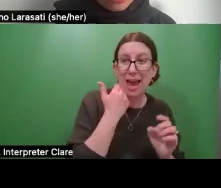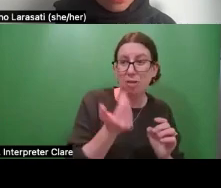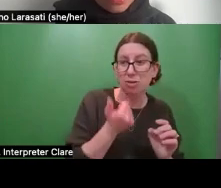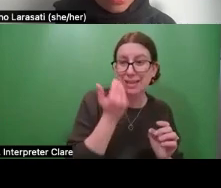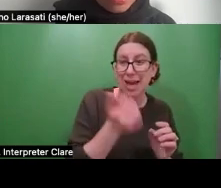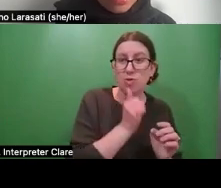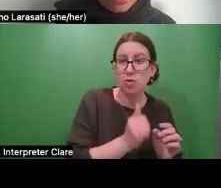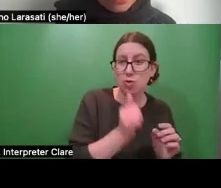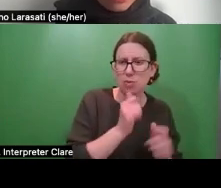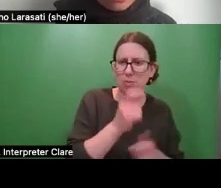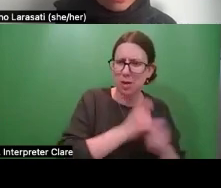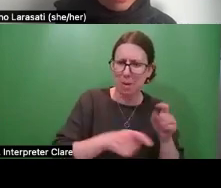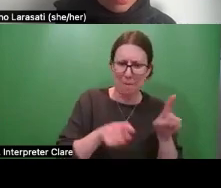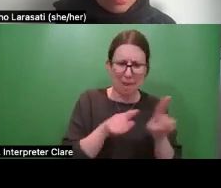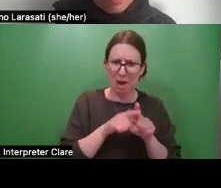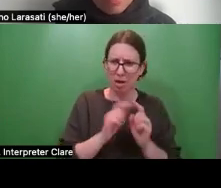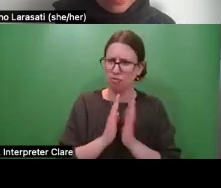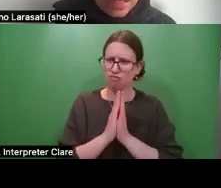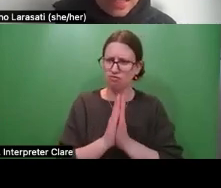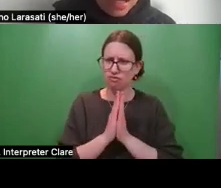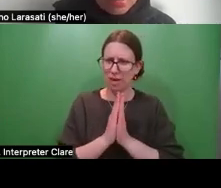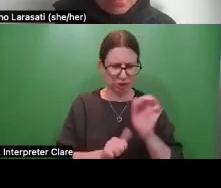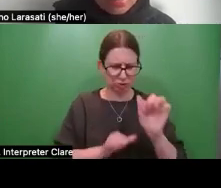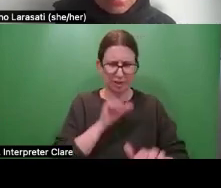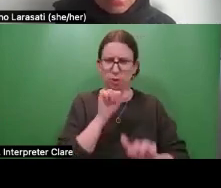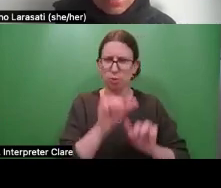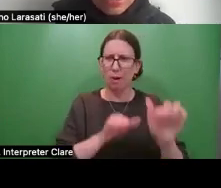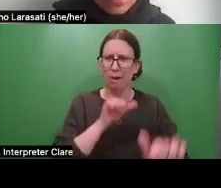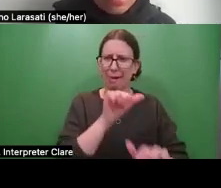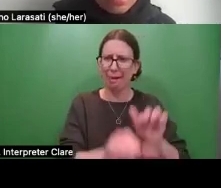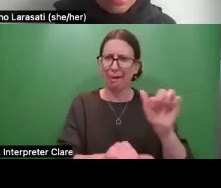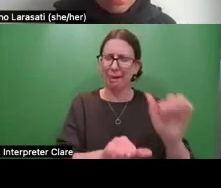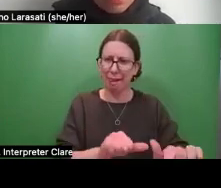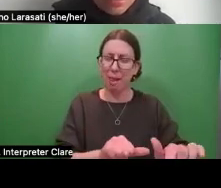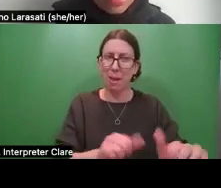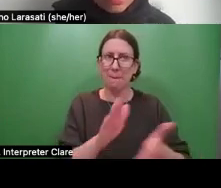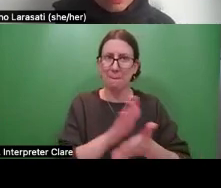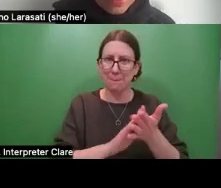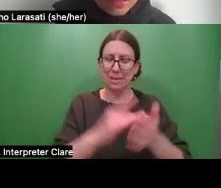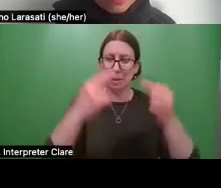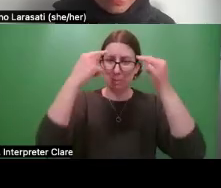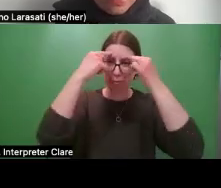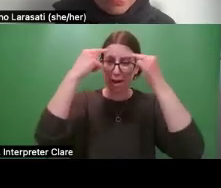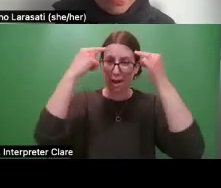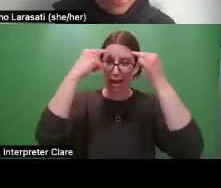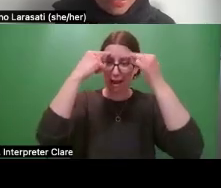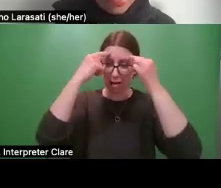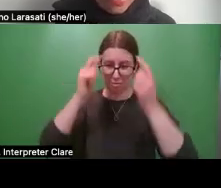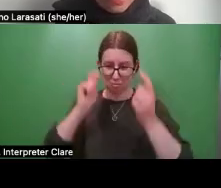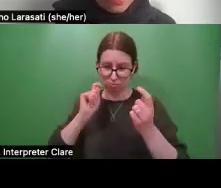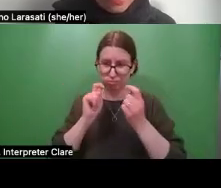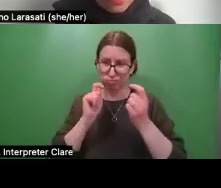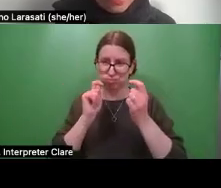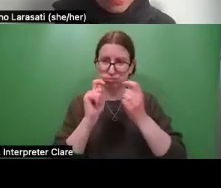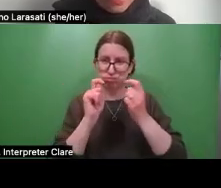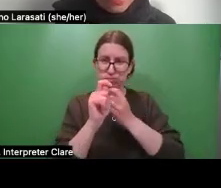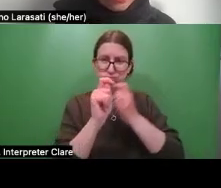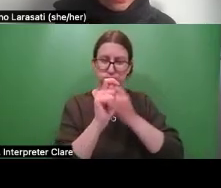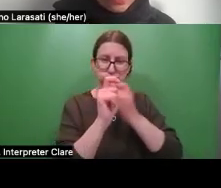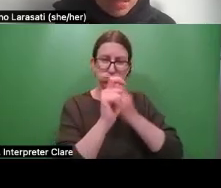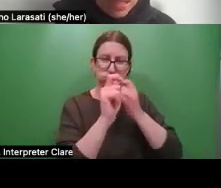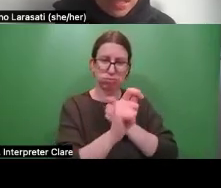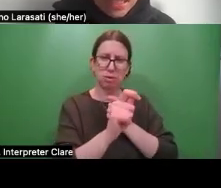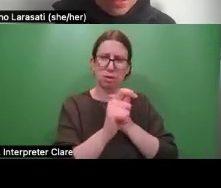become rituals, slowly rewiring our cognition through interpretative drift and